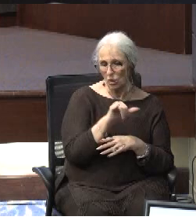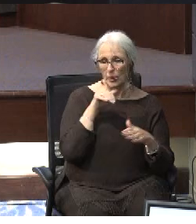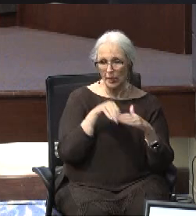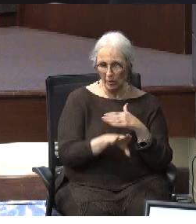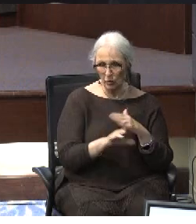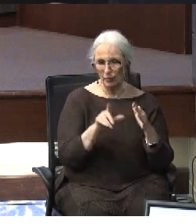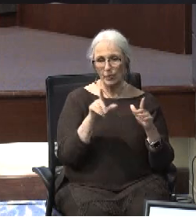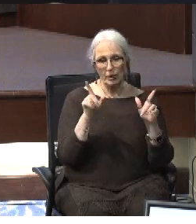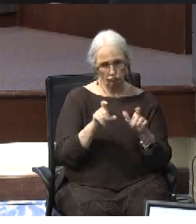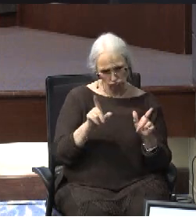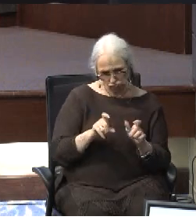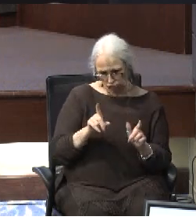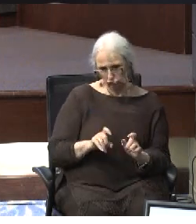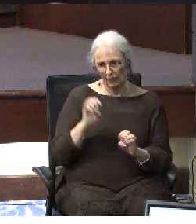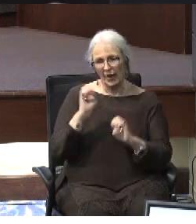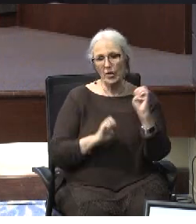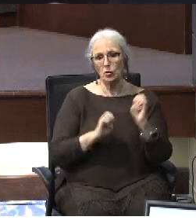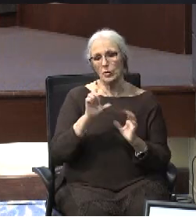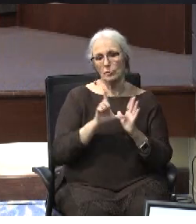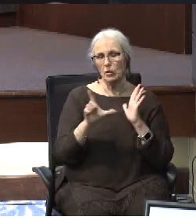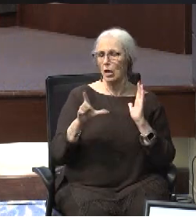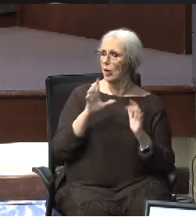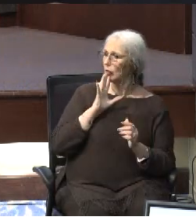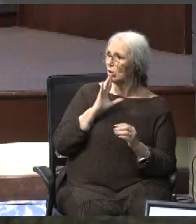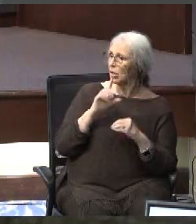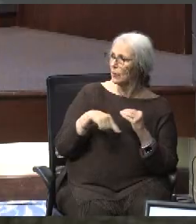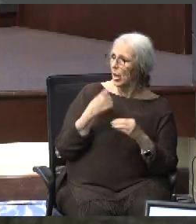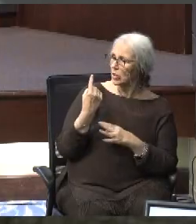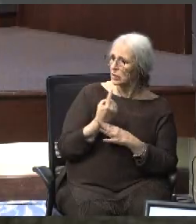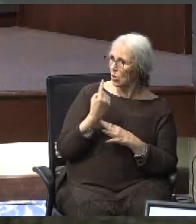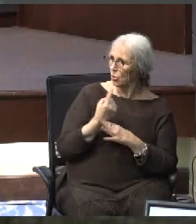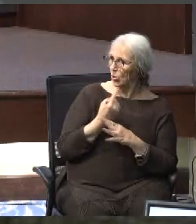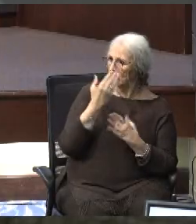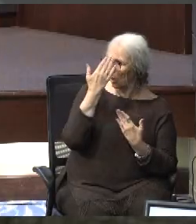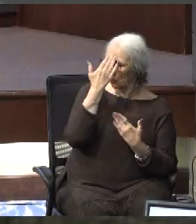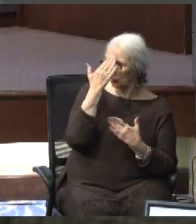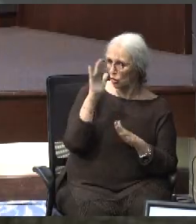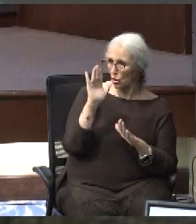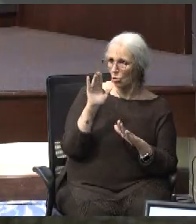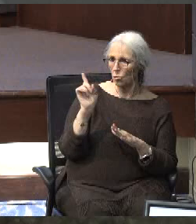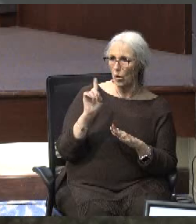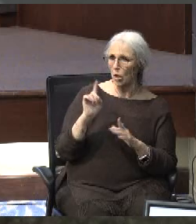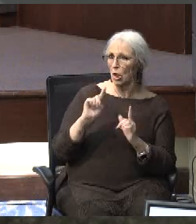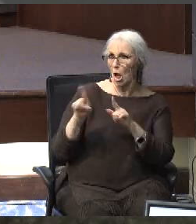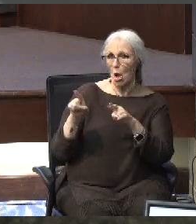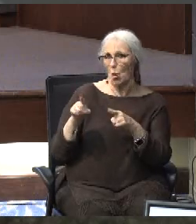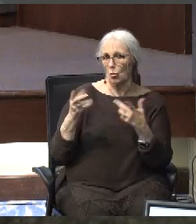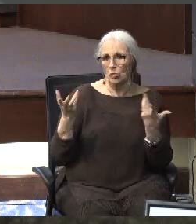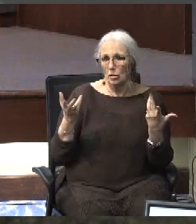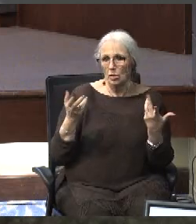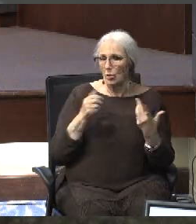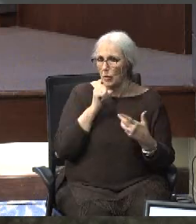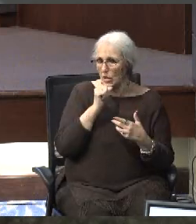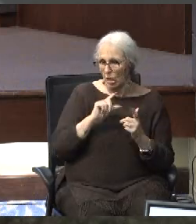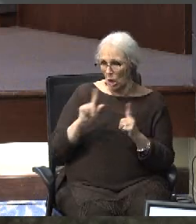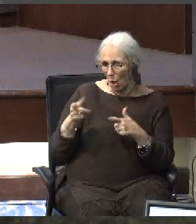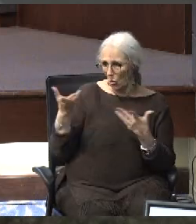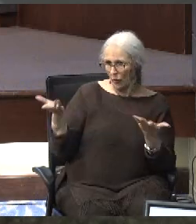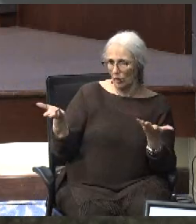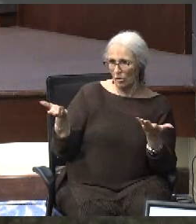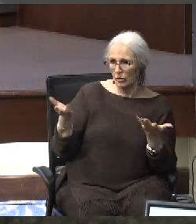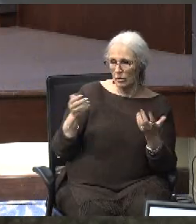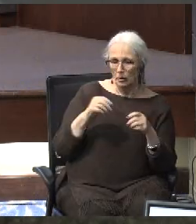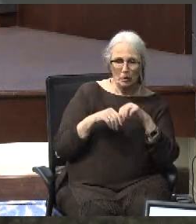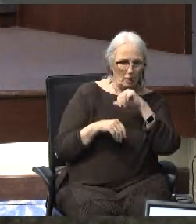and there. No, I'm talking about someone who doesn't know to go to the Salvation Army or wouldn't go to the Salvation Army,